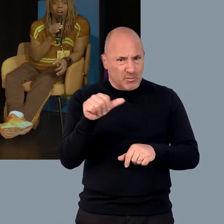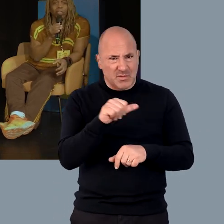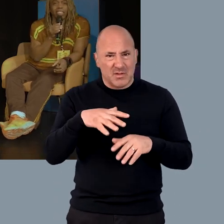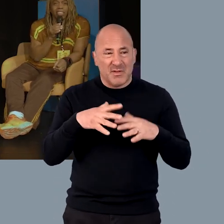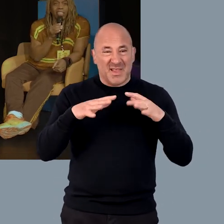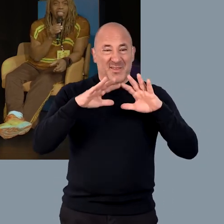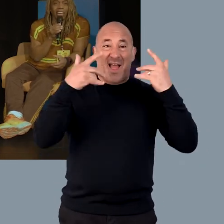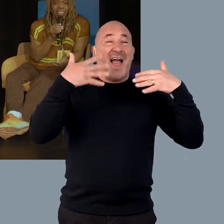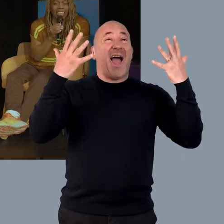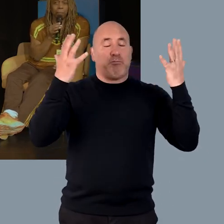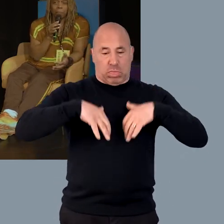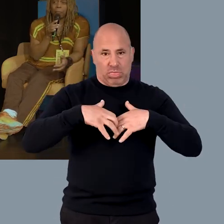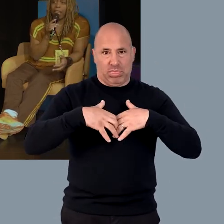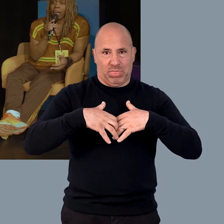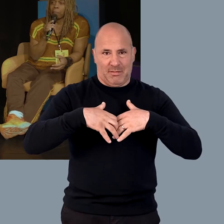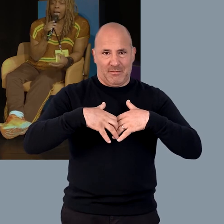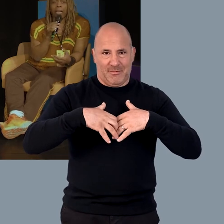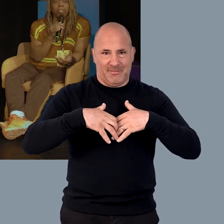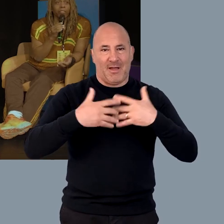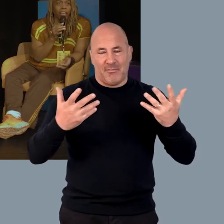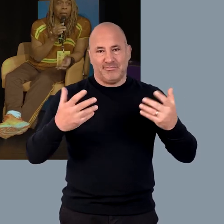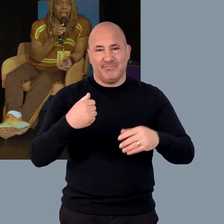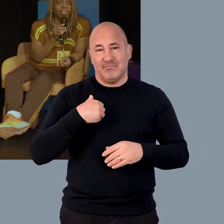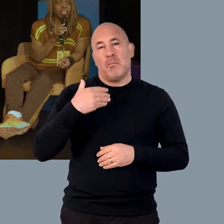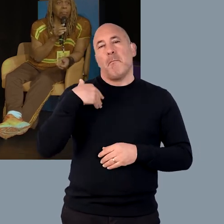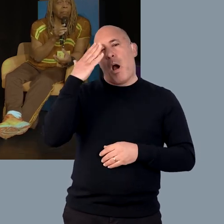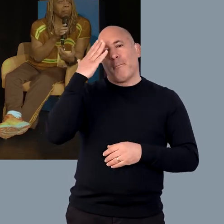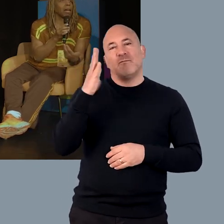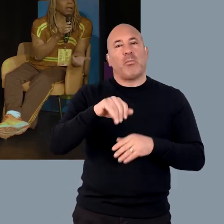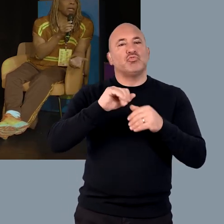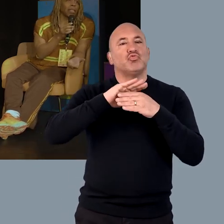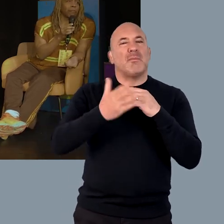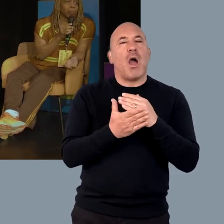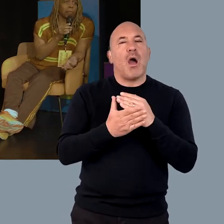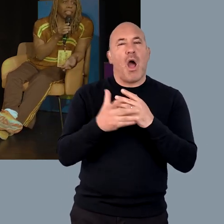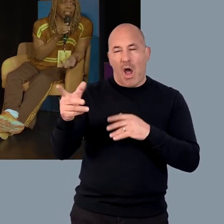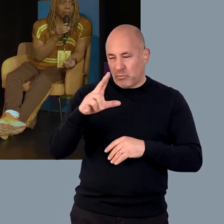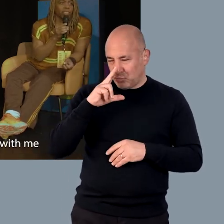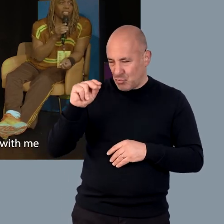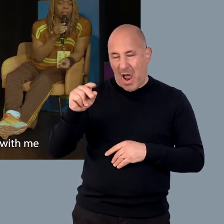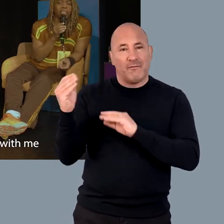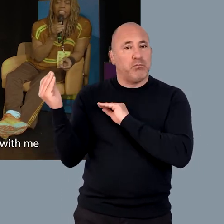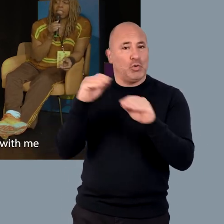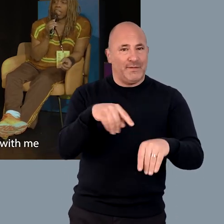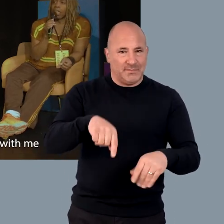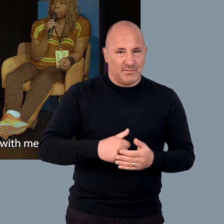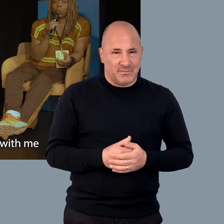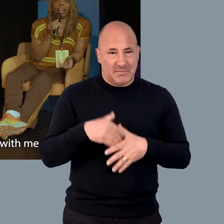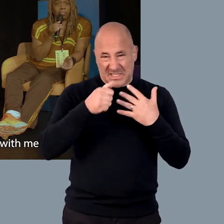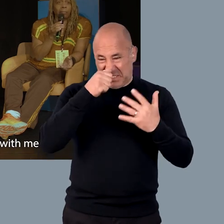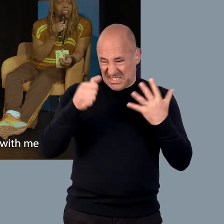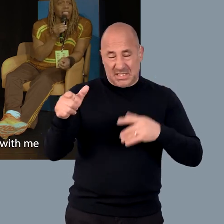And the whole thing starts to cave in. I was, I just, my, my mum came from Jamaica when she was